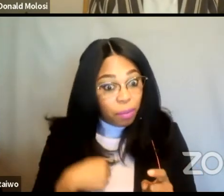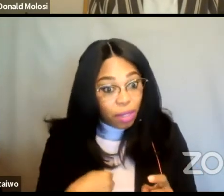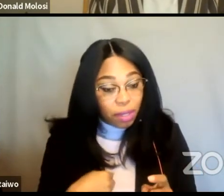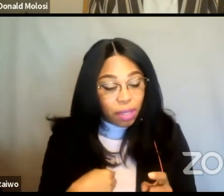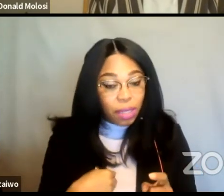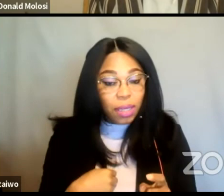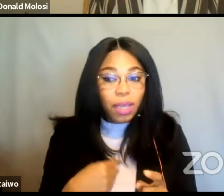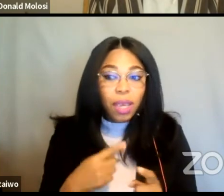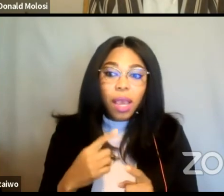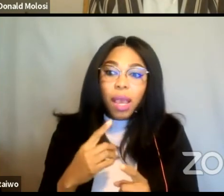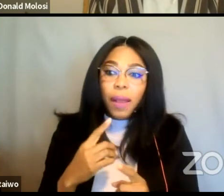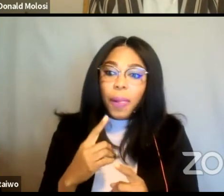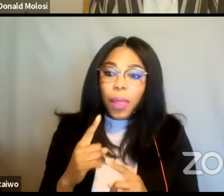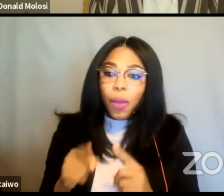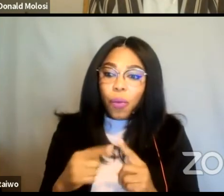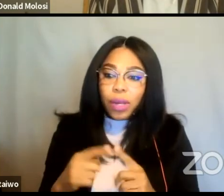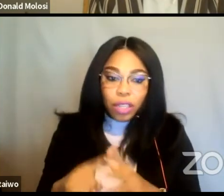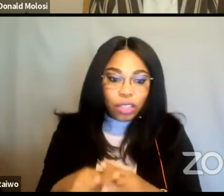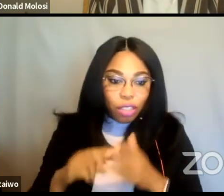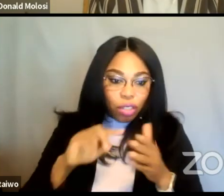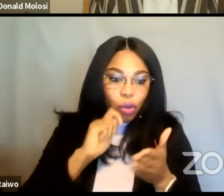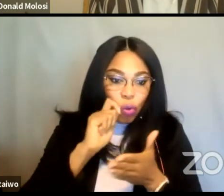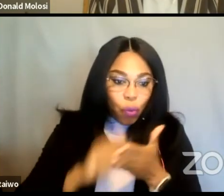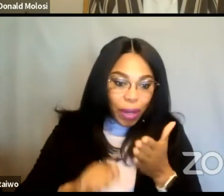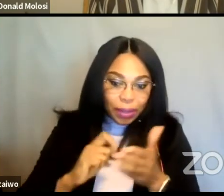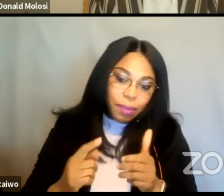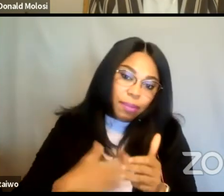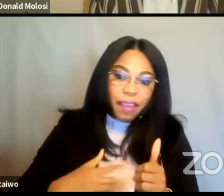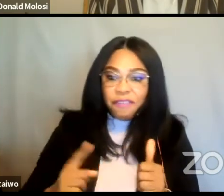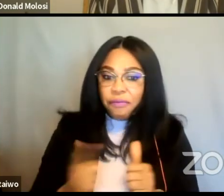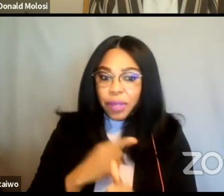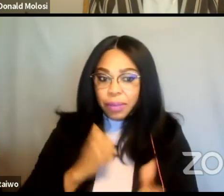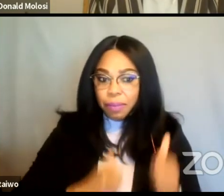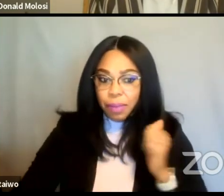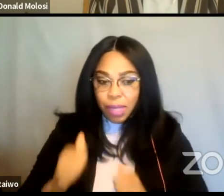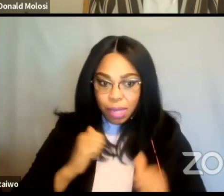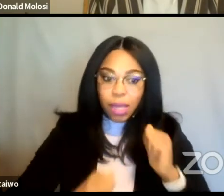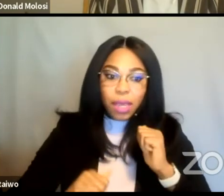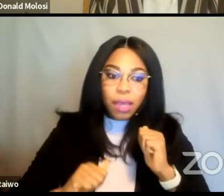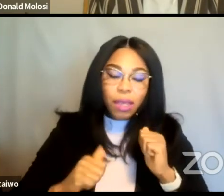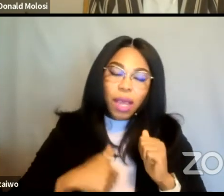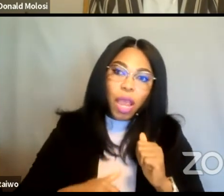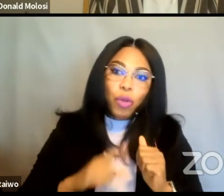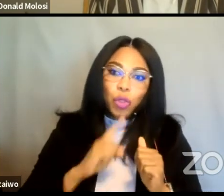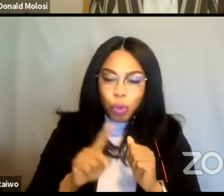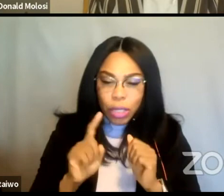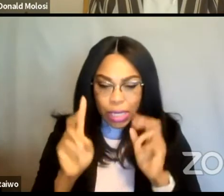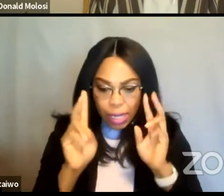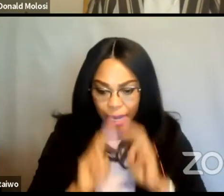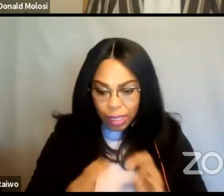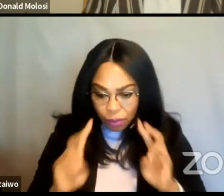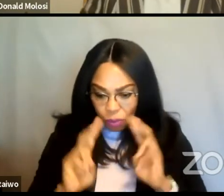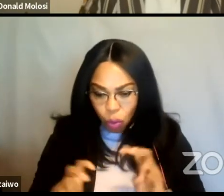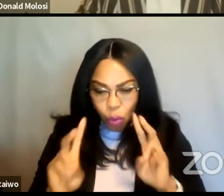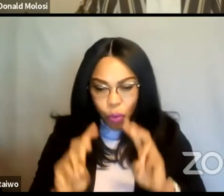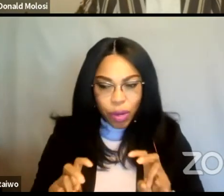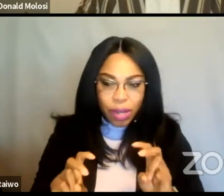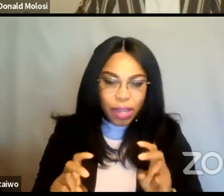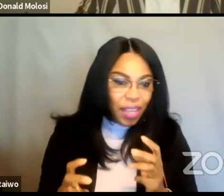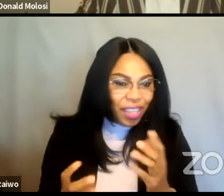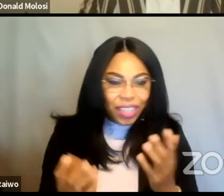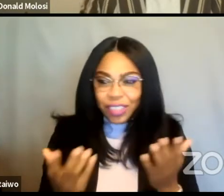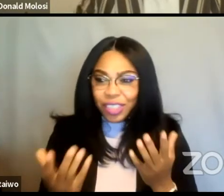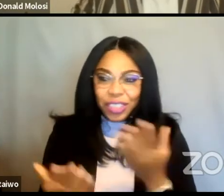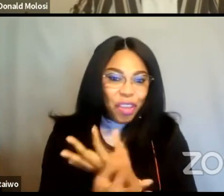when I started writing my first play, I was truly exploring just the freedom